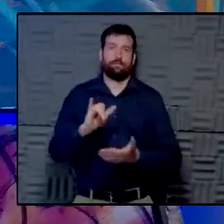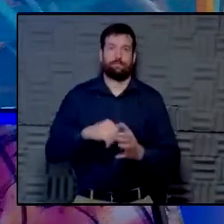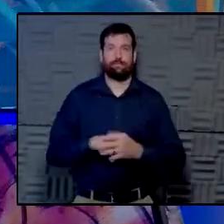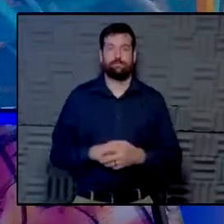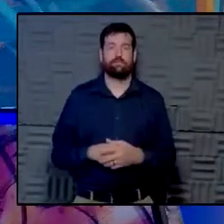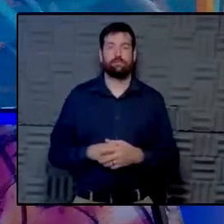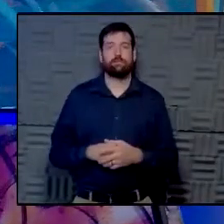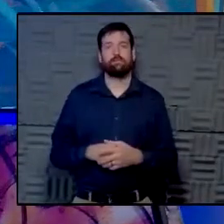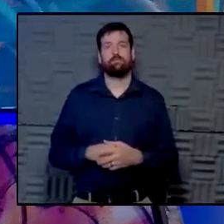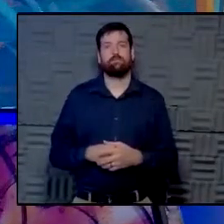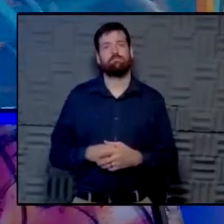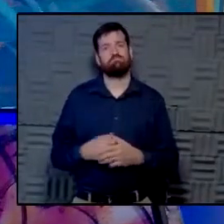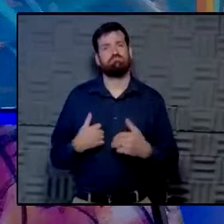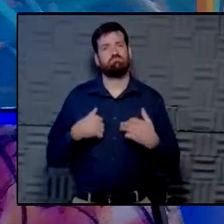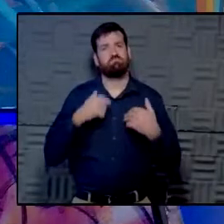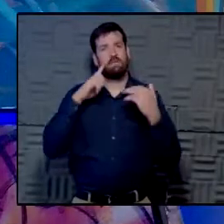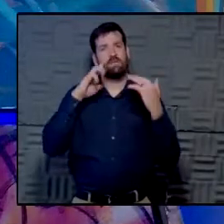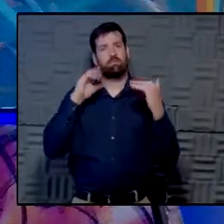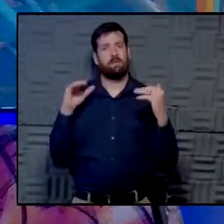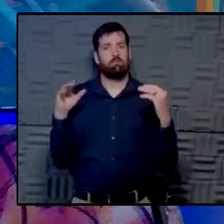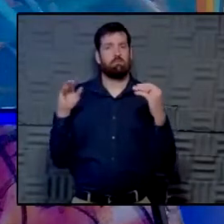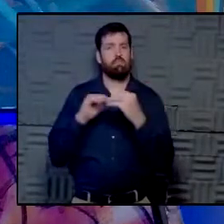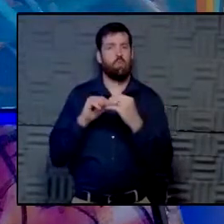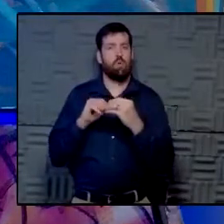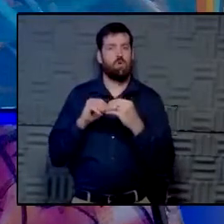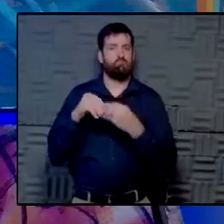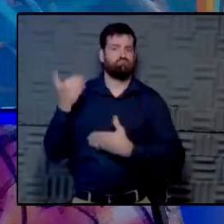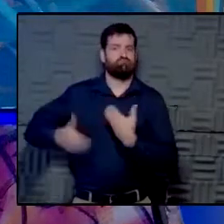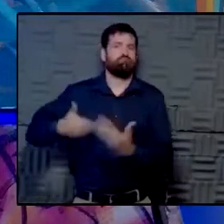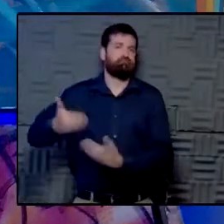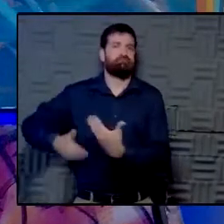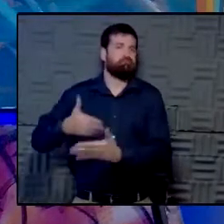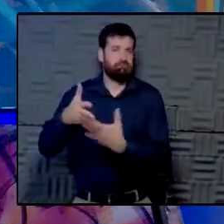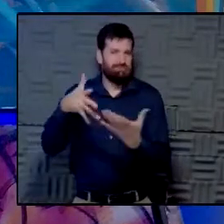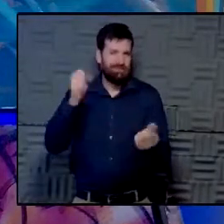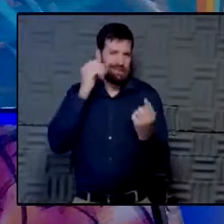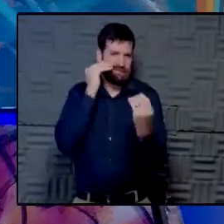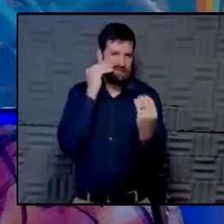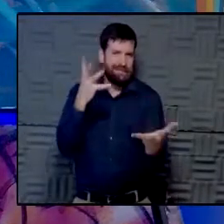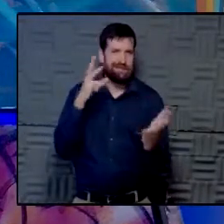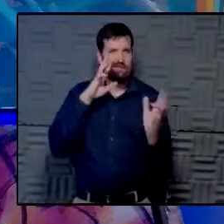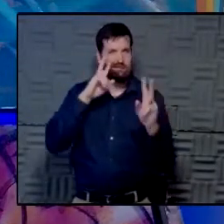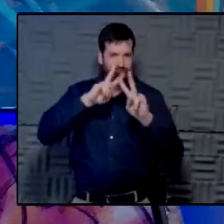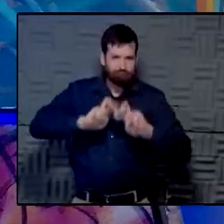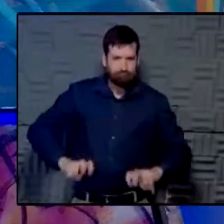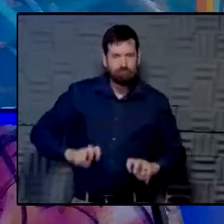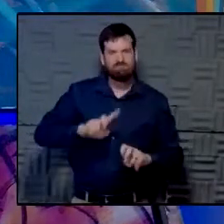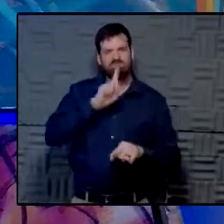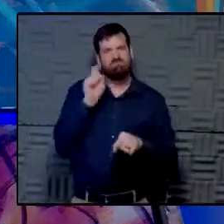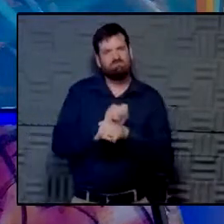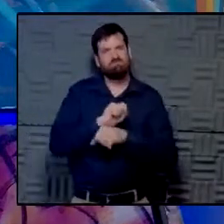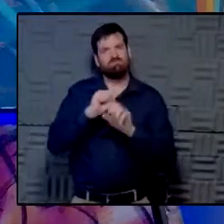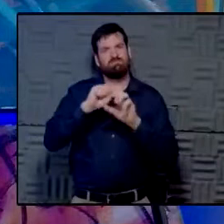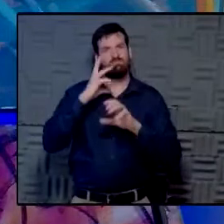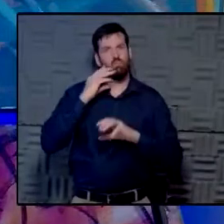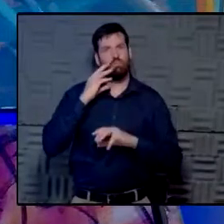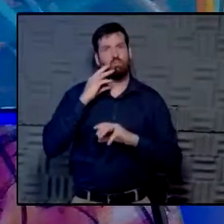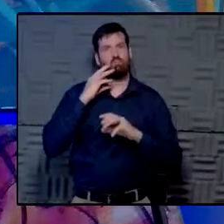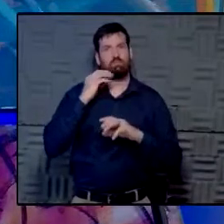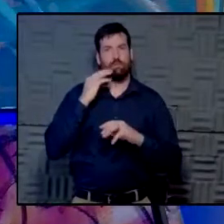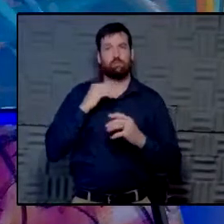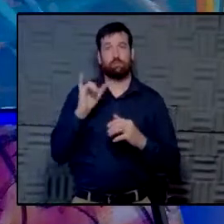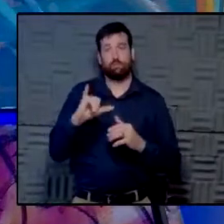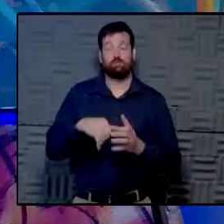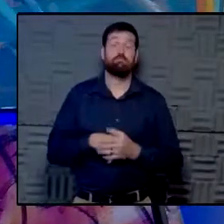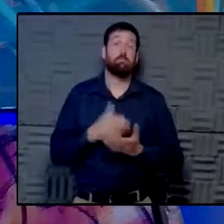So, I do expect some more expedited data analysis and real-world experience as well, with